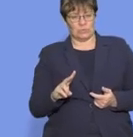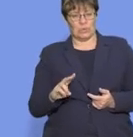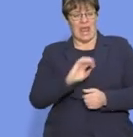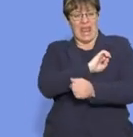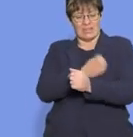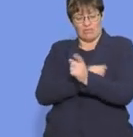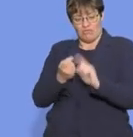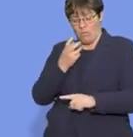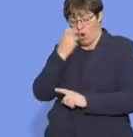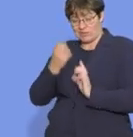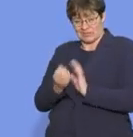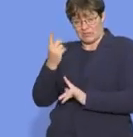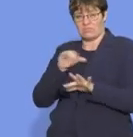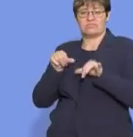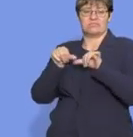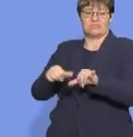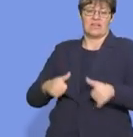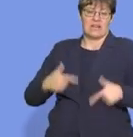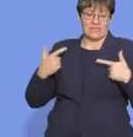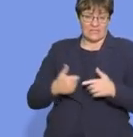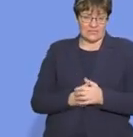springs to be able to survive.